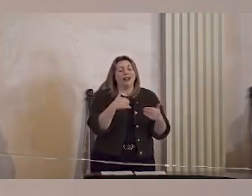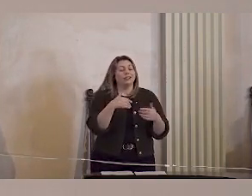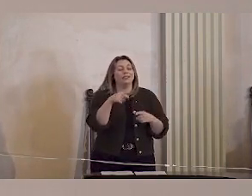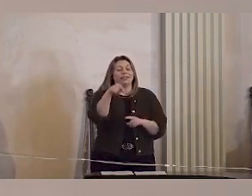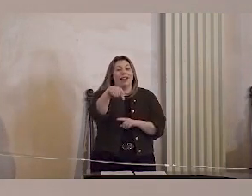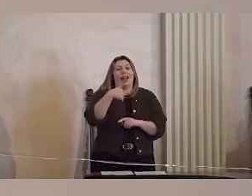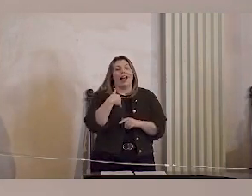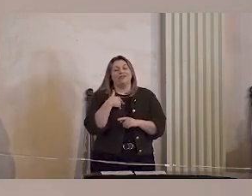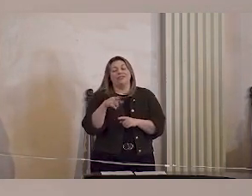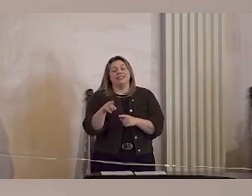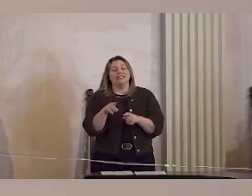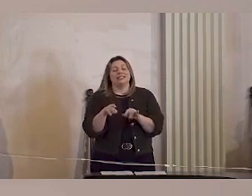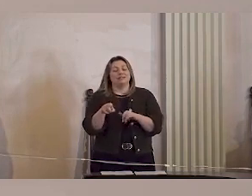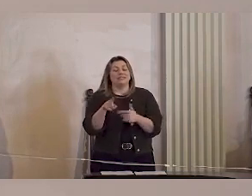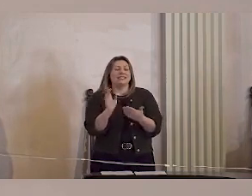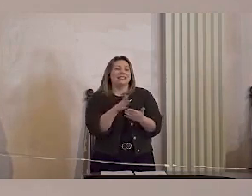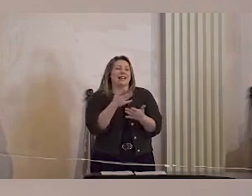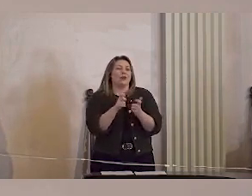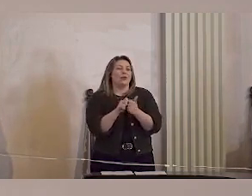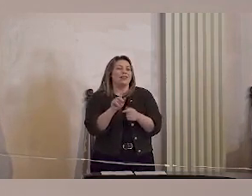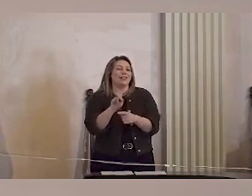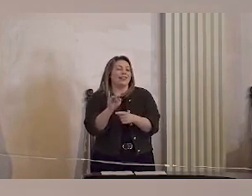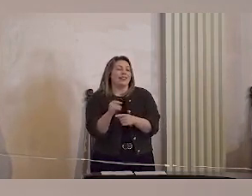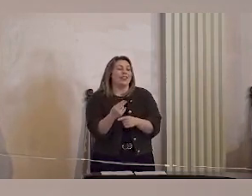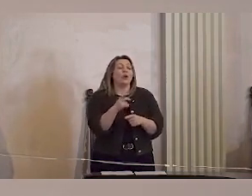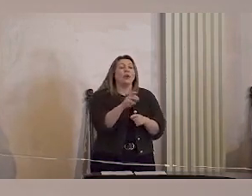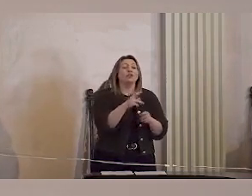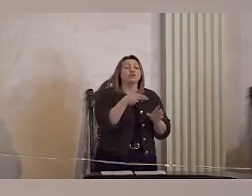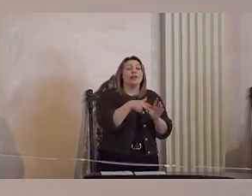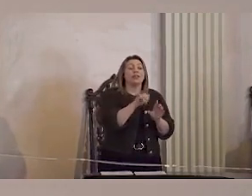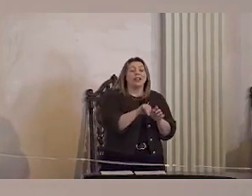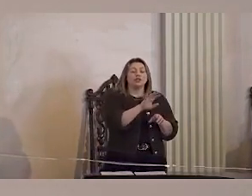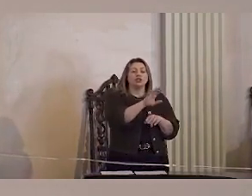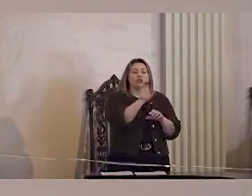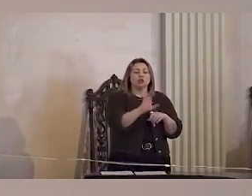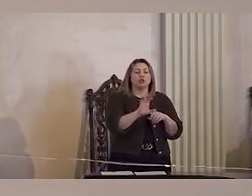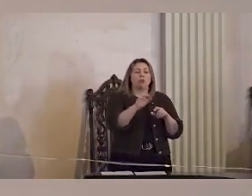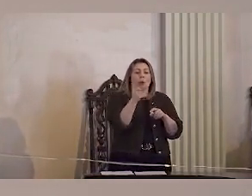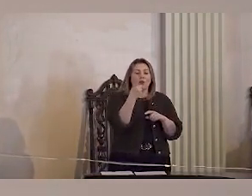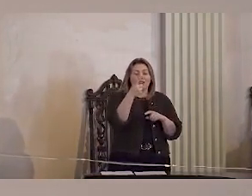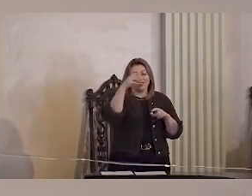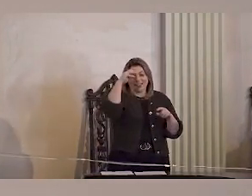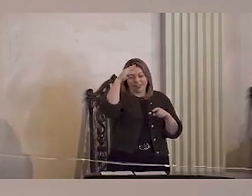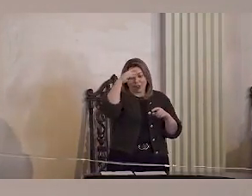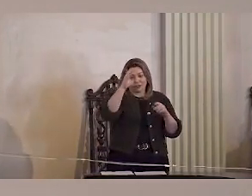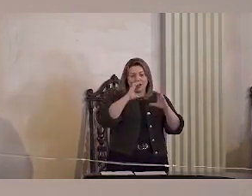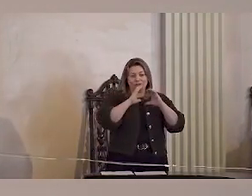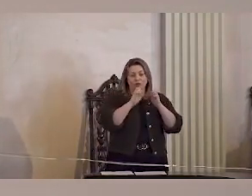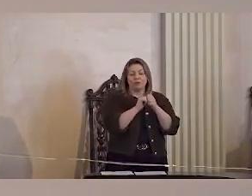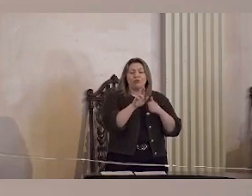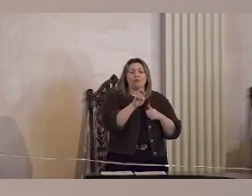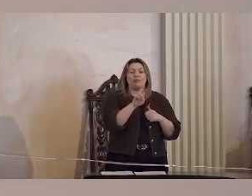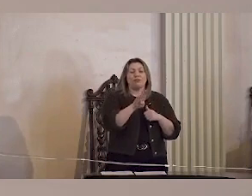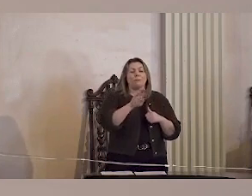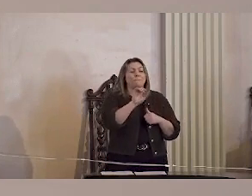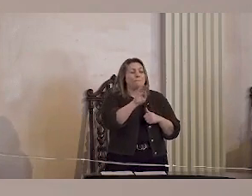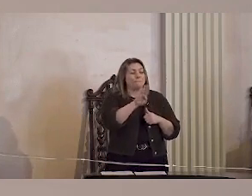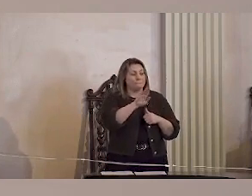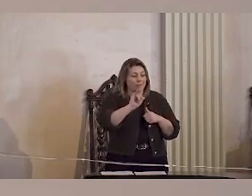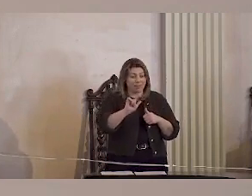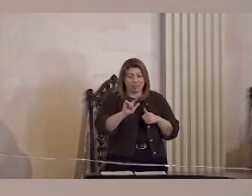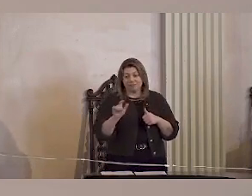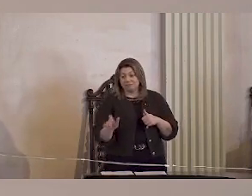Keith, or join the Zoom-only theological conversation with Reverend Bill. All